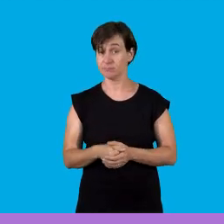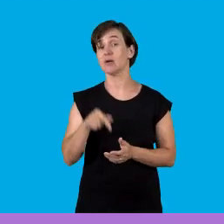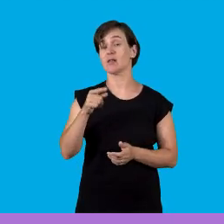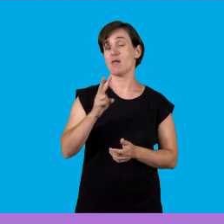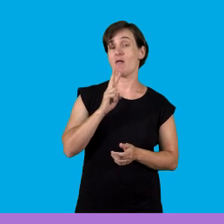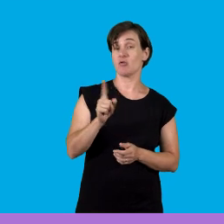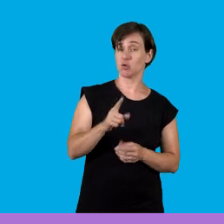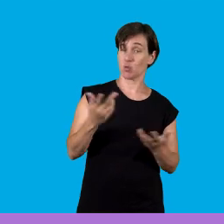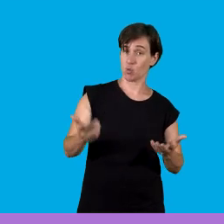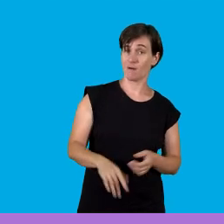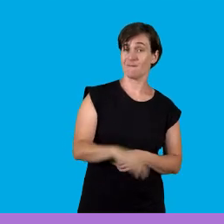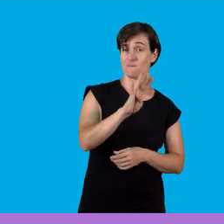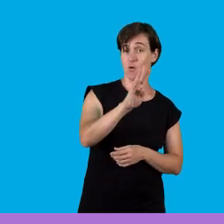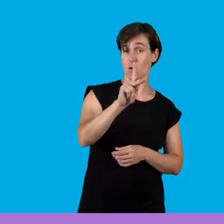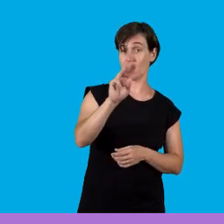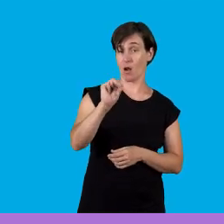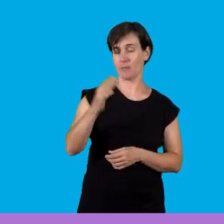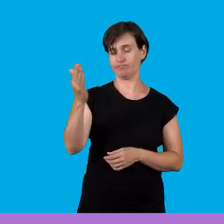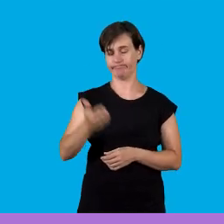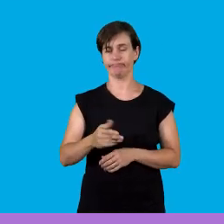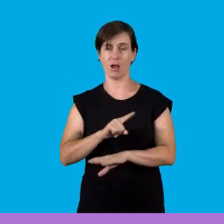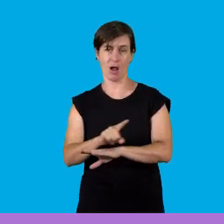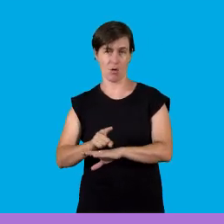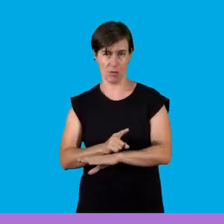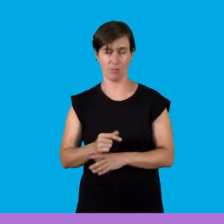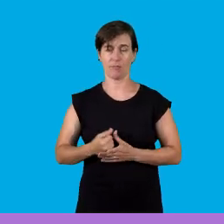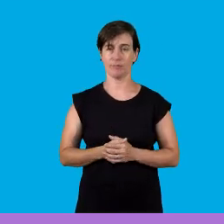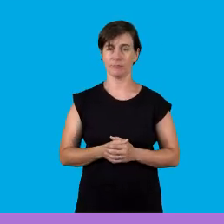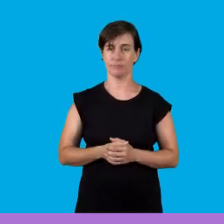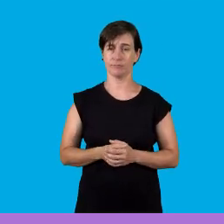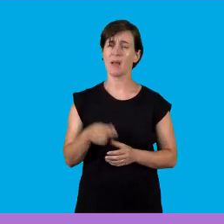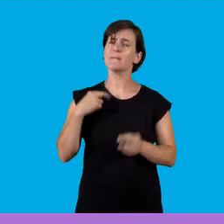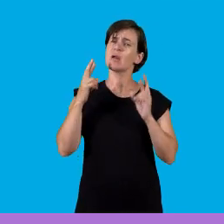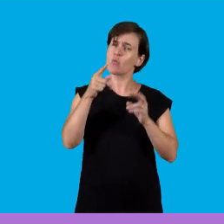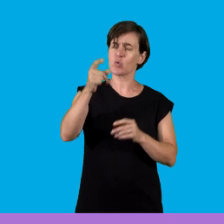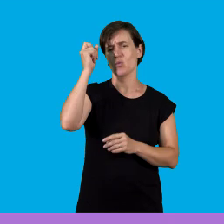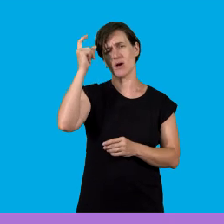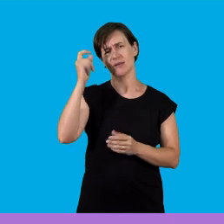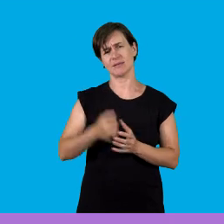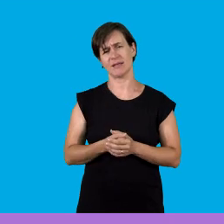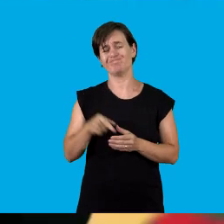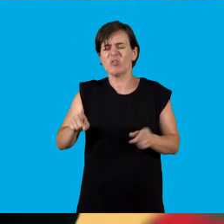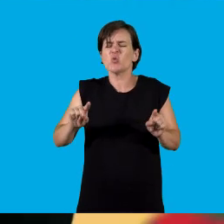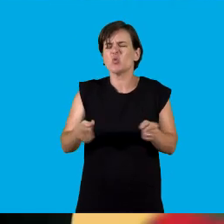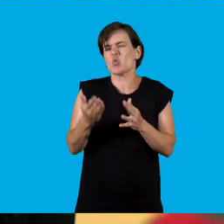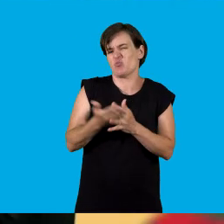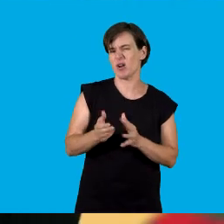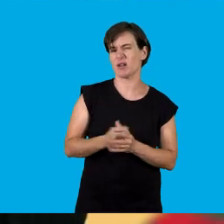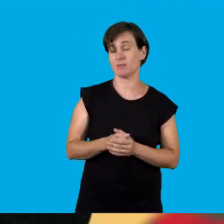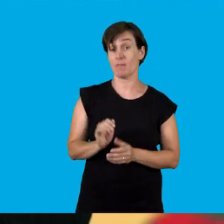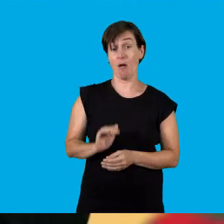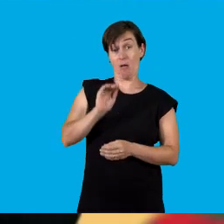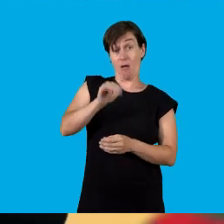kilometers by 0.2 hours. I've ended with an answer of 4 kilometers per hour. Guys, I hope that's clear to all of you. Let us take a